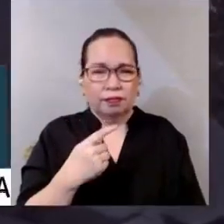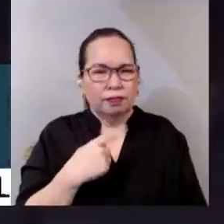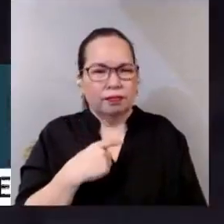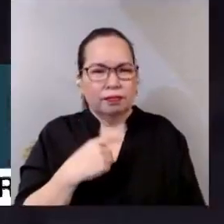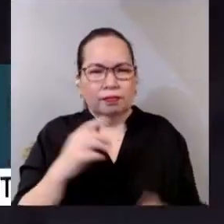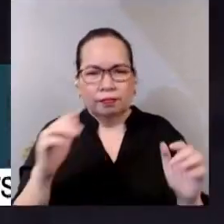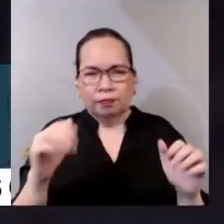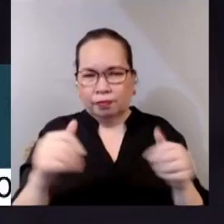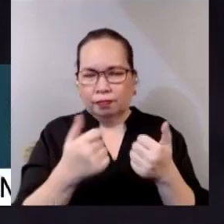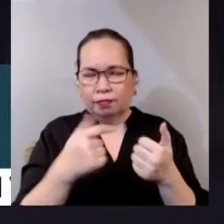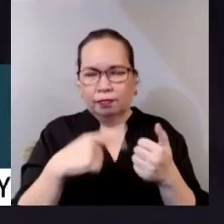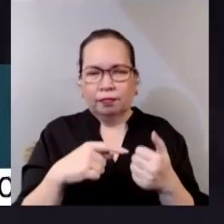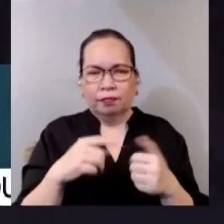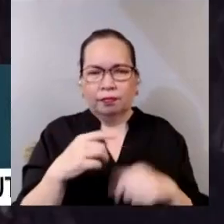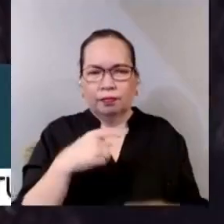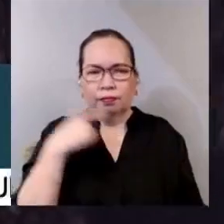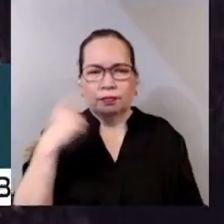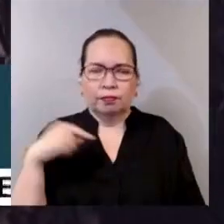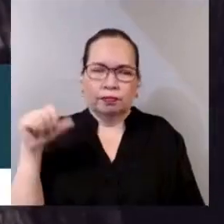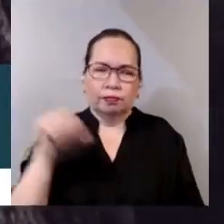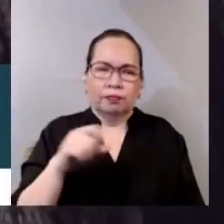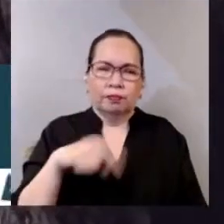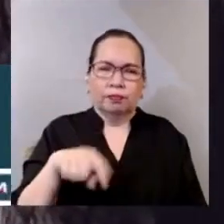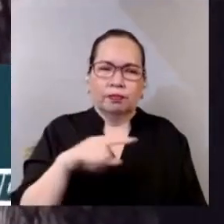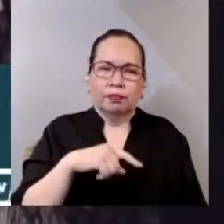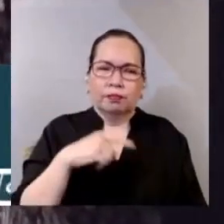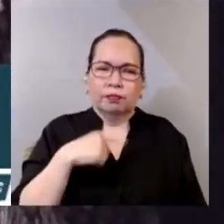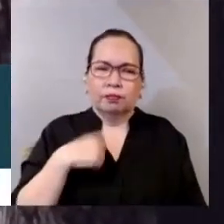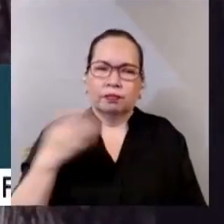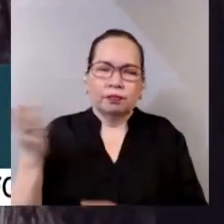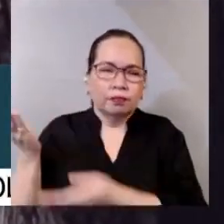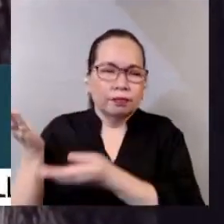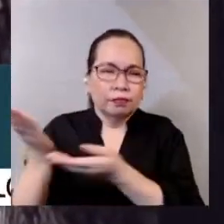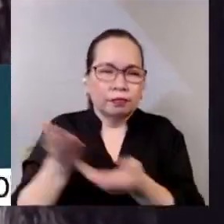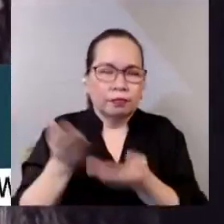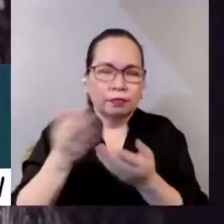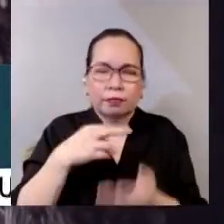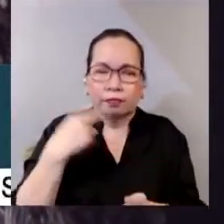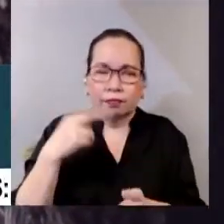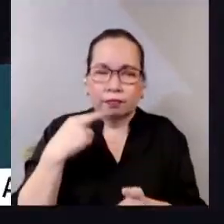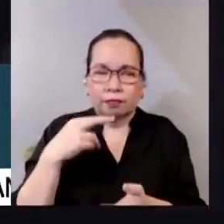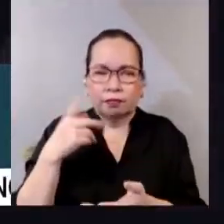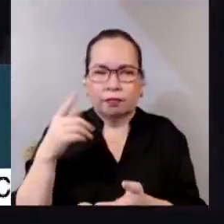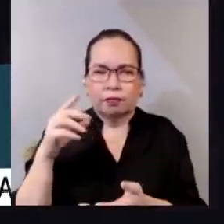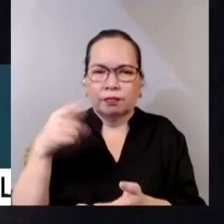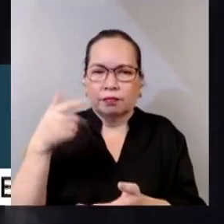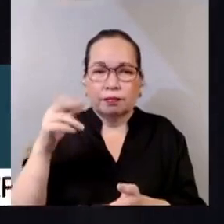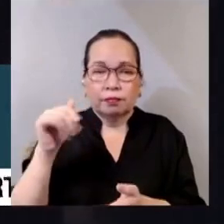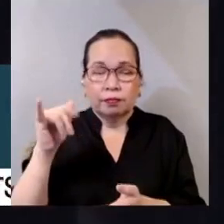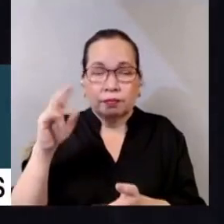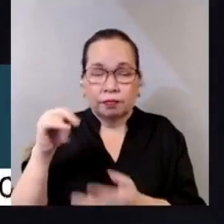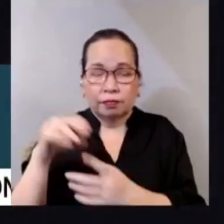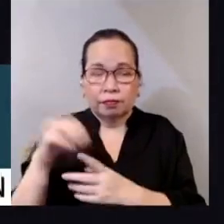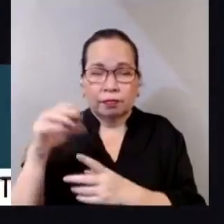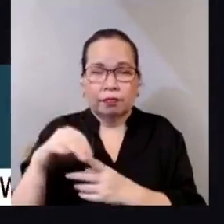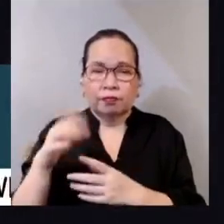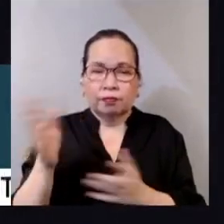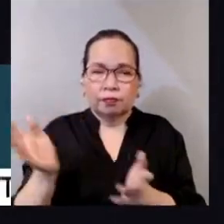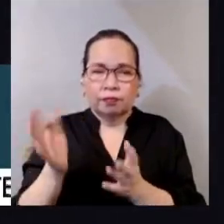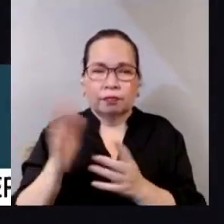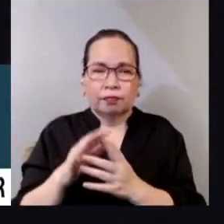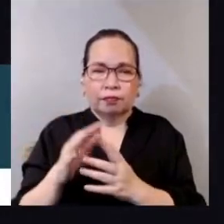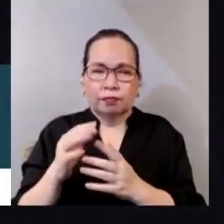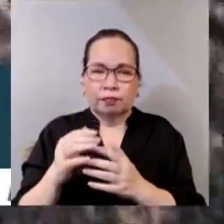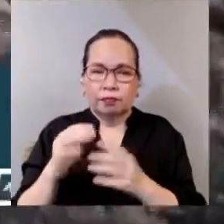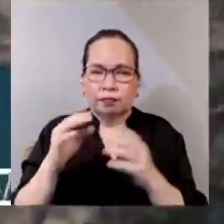invasion. Amid a mounting row over grain exports from Ukraine, Poland summoned the Ukrainian ambassador to protest remarks at the UN